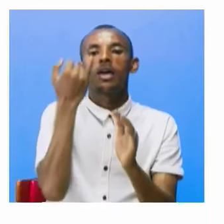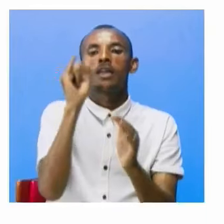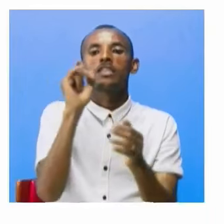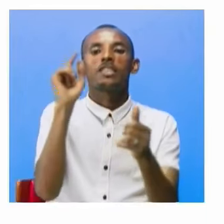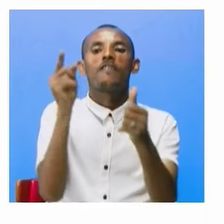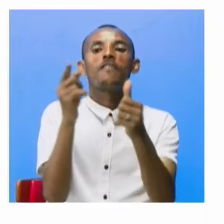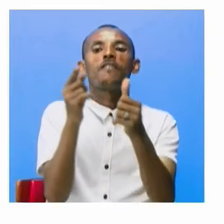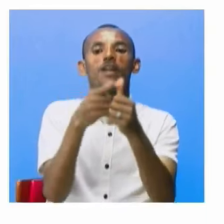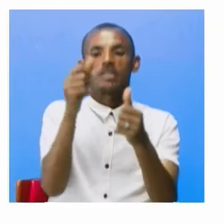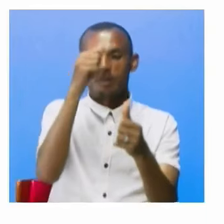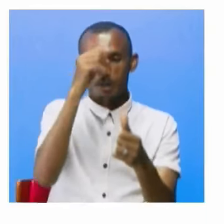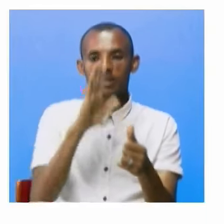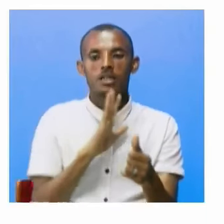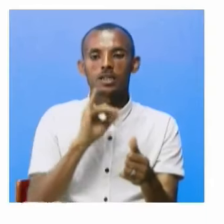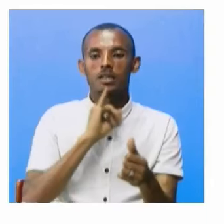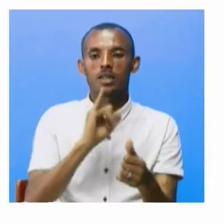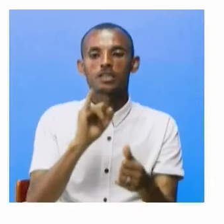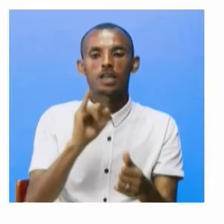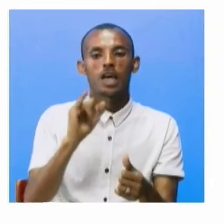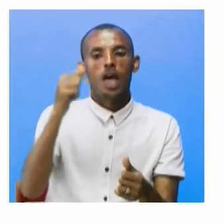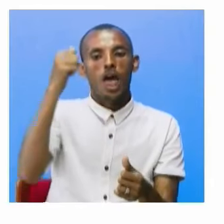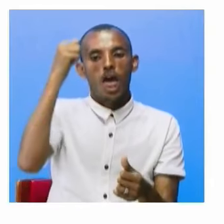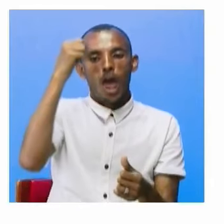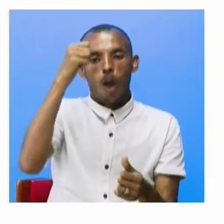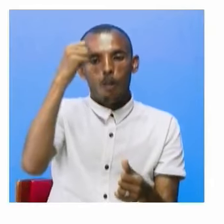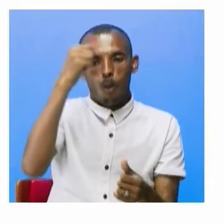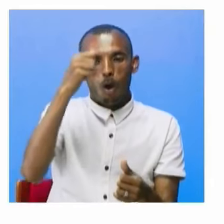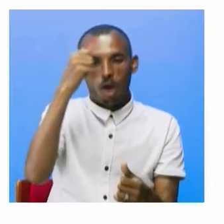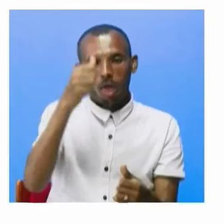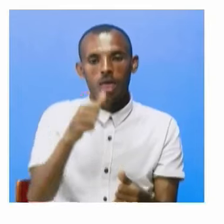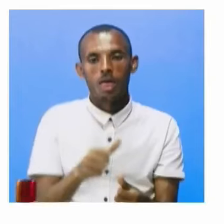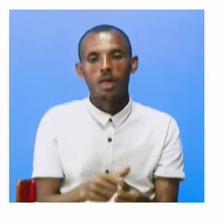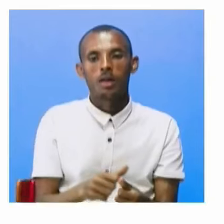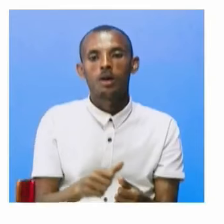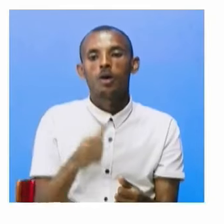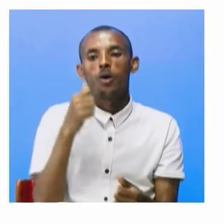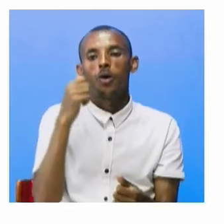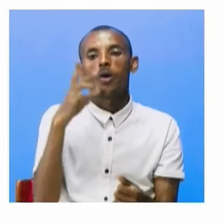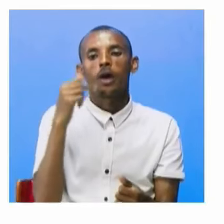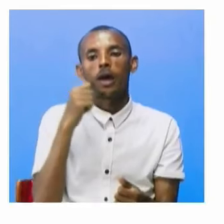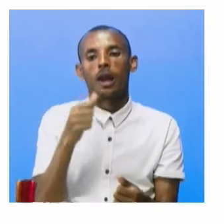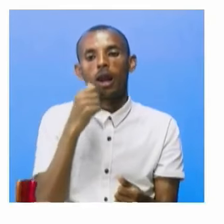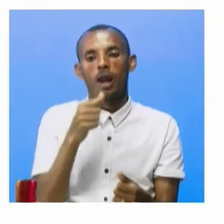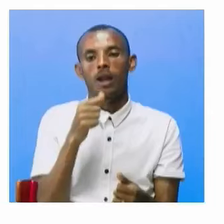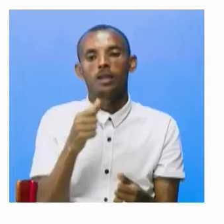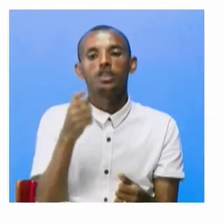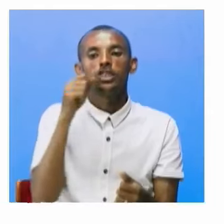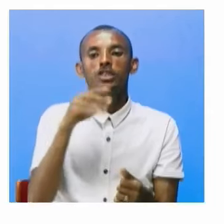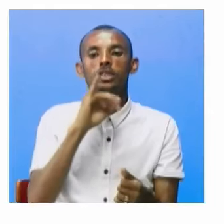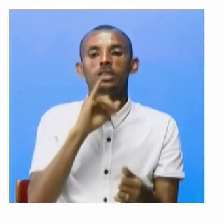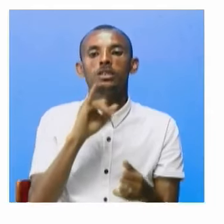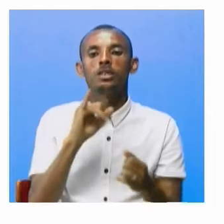person was a boy that we were talking, she has to wake up early. She has to wake up